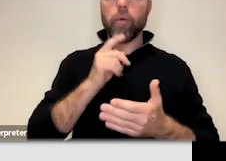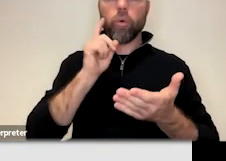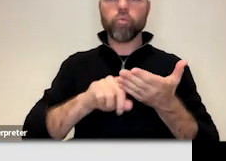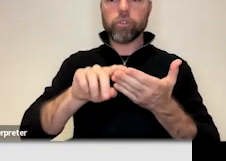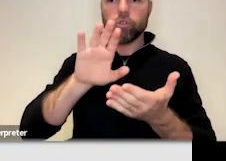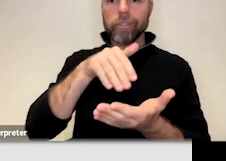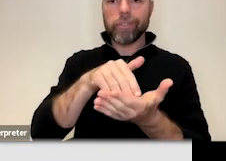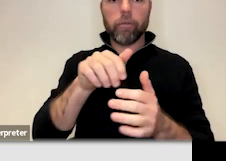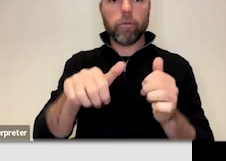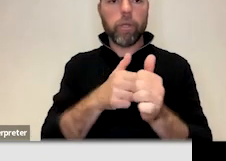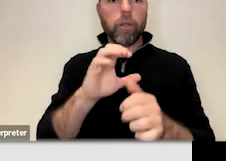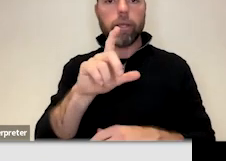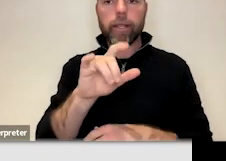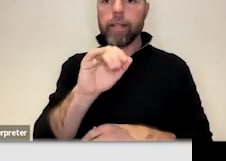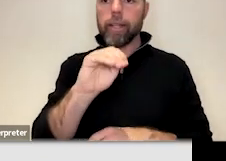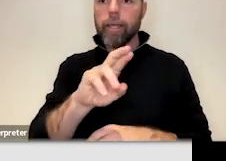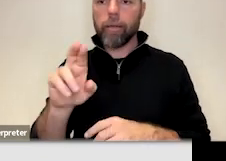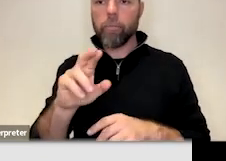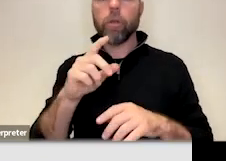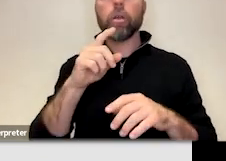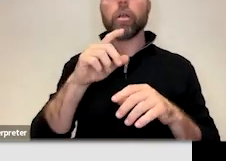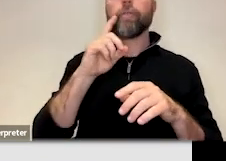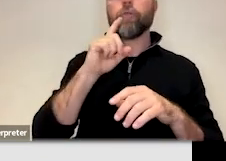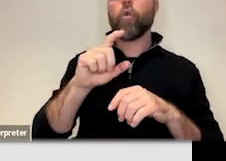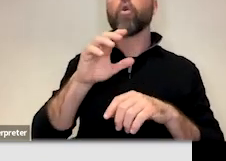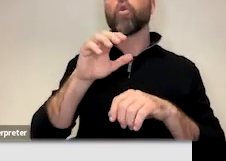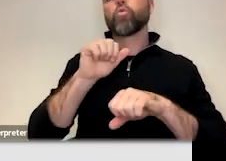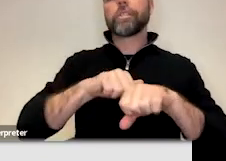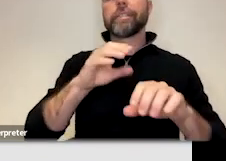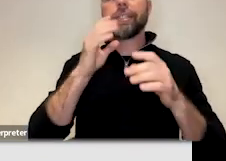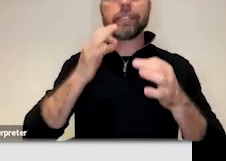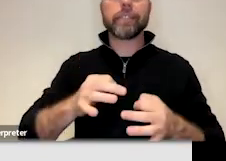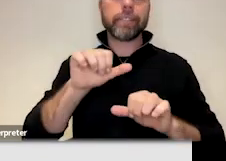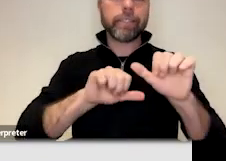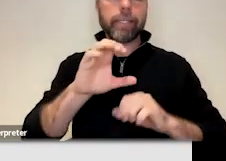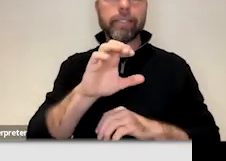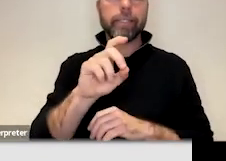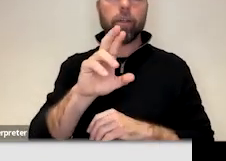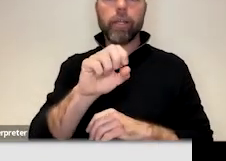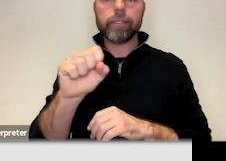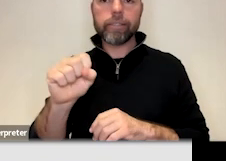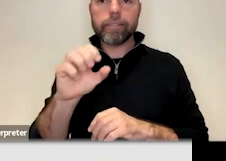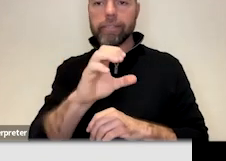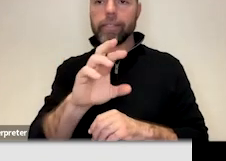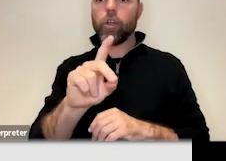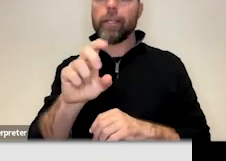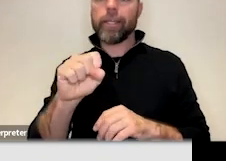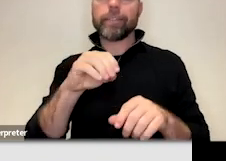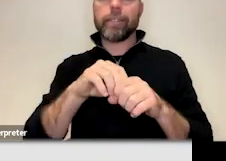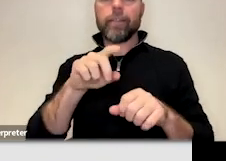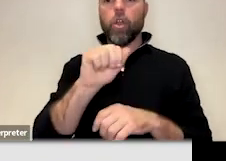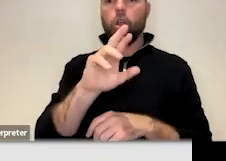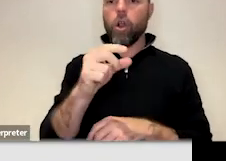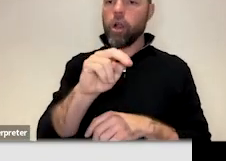behind ClimR, the Center for Climate Resilience and Decision Science, CCRDS, here at Argonne National Laboratory. Our